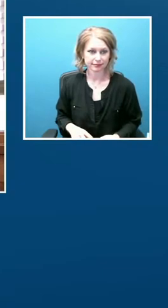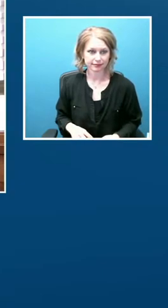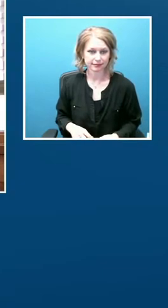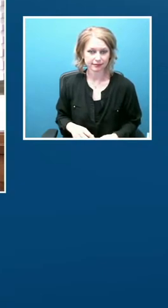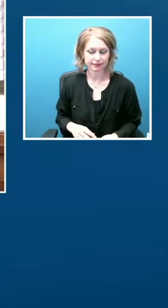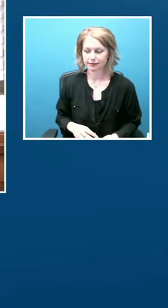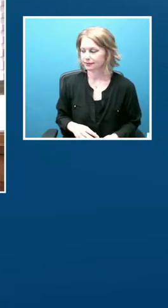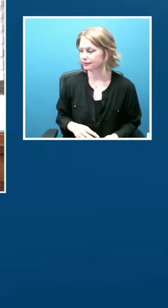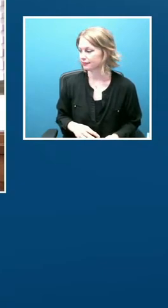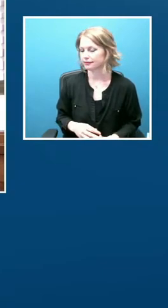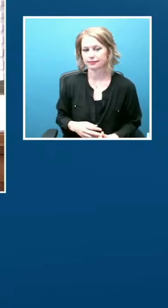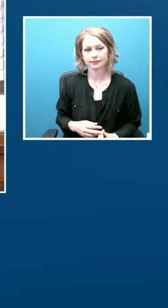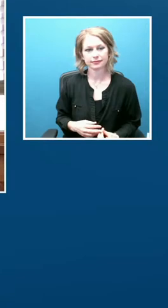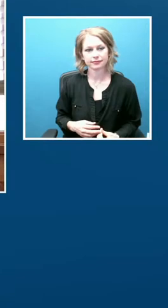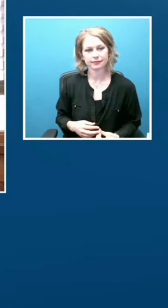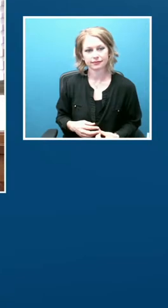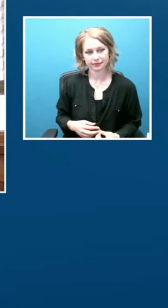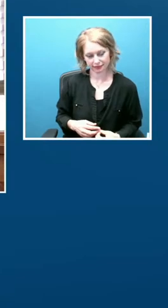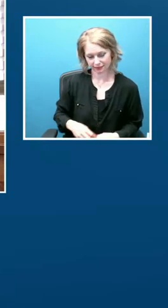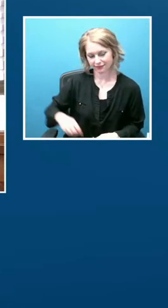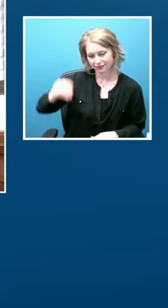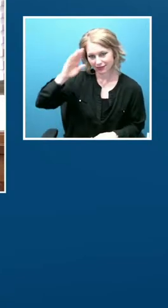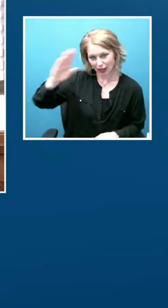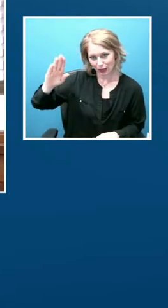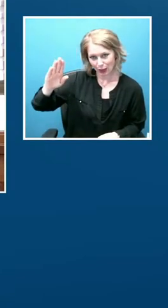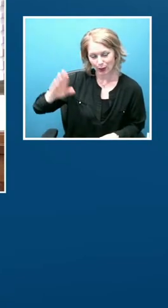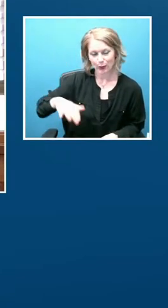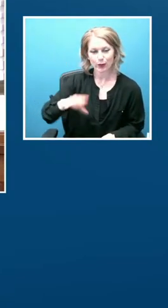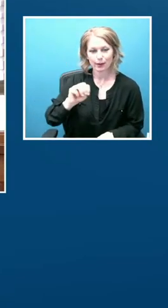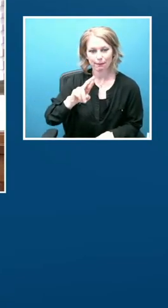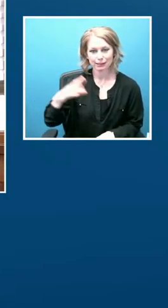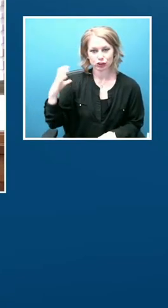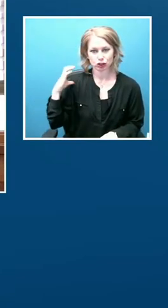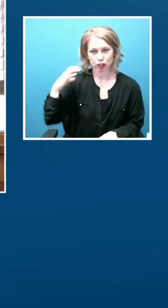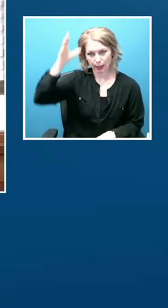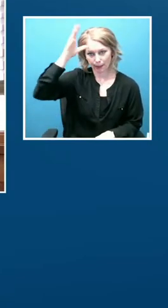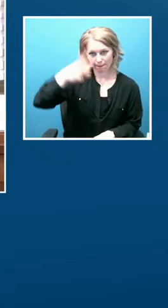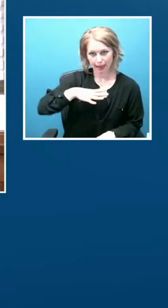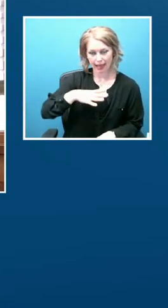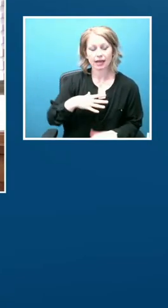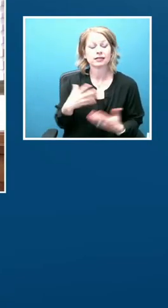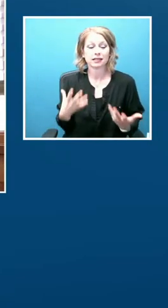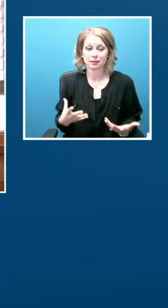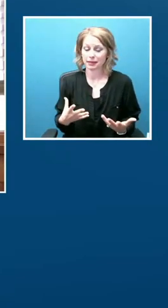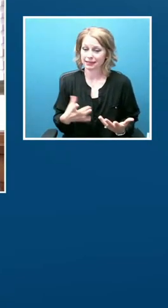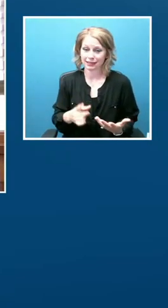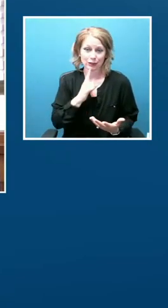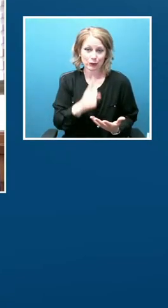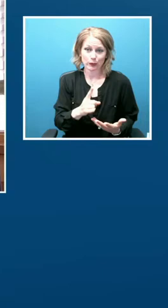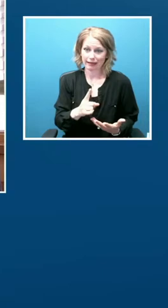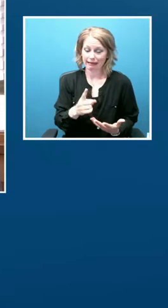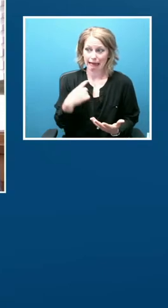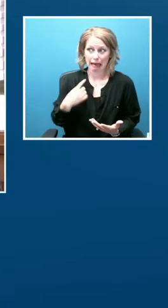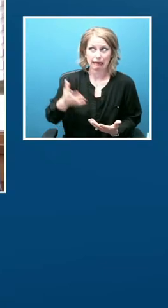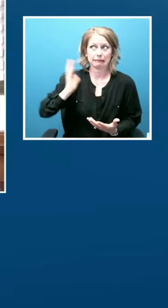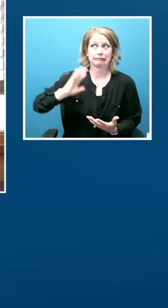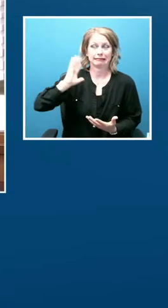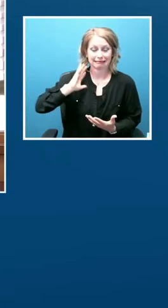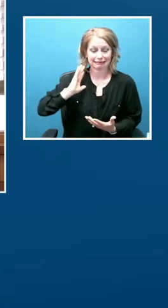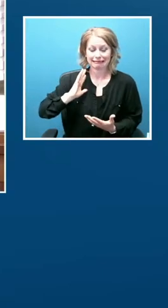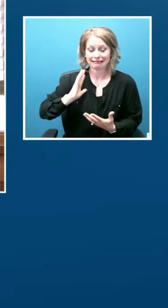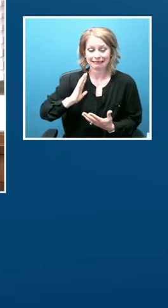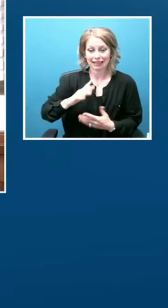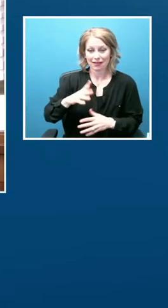Hello, Mr. Chairman. Not to my knowledge, I've been hanging around the party since the days of Ron Brown. I don't recall